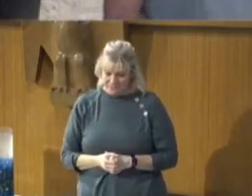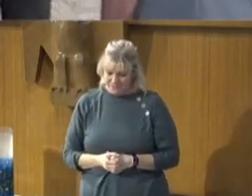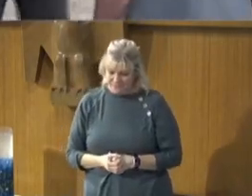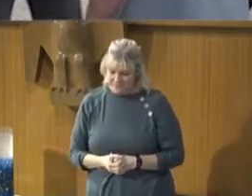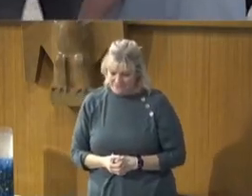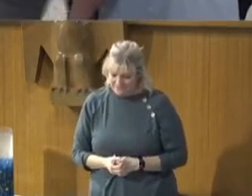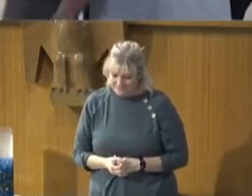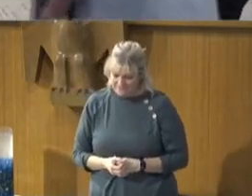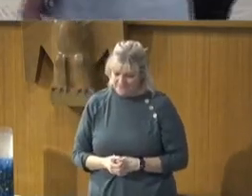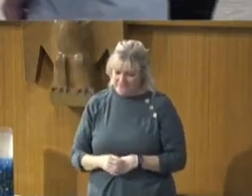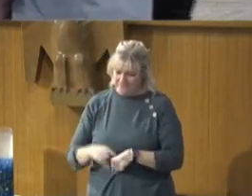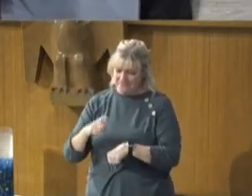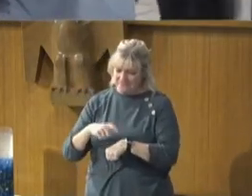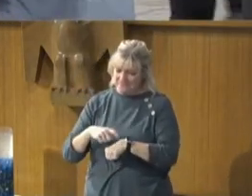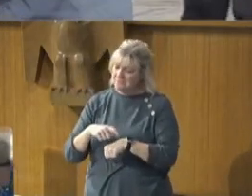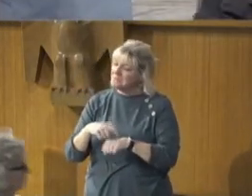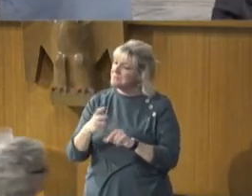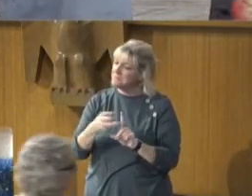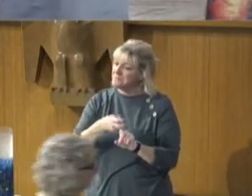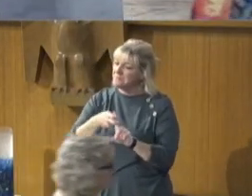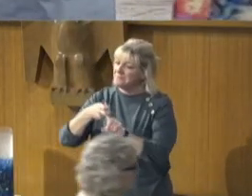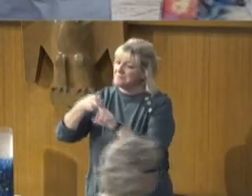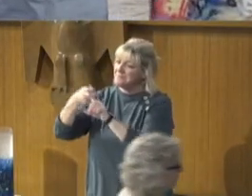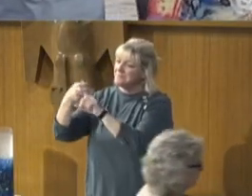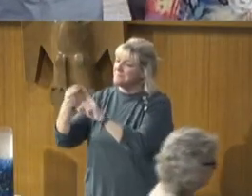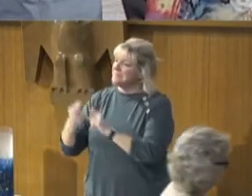chariot's coming.